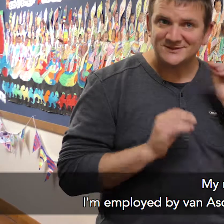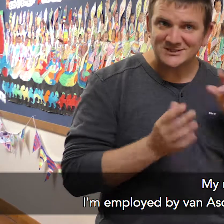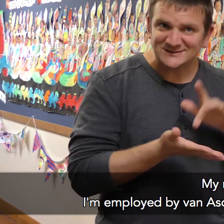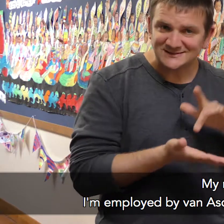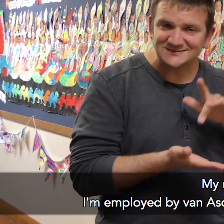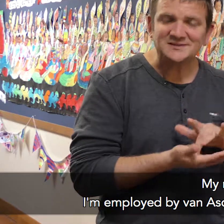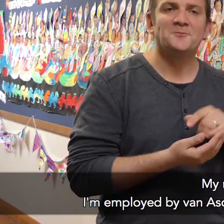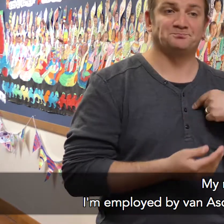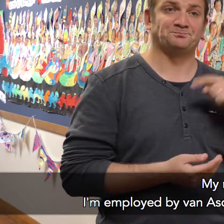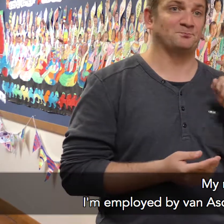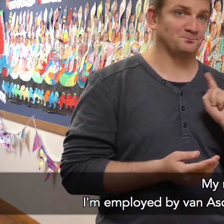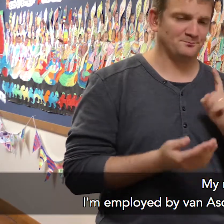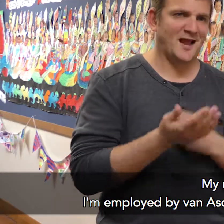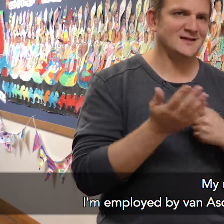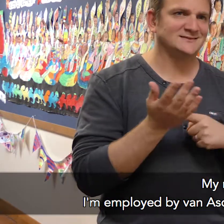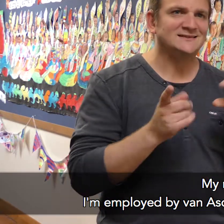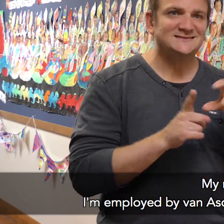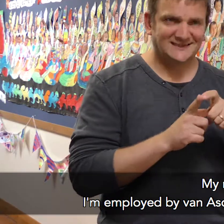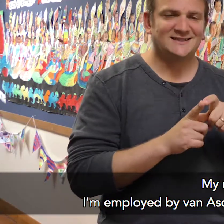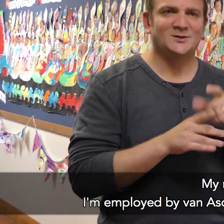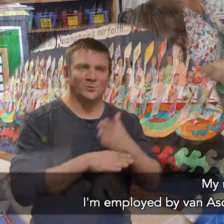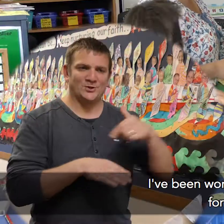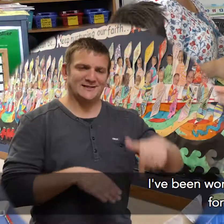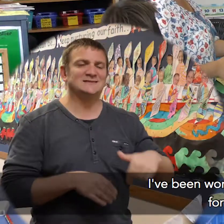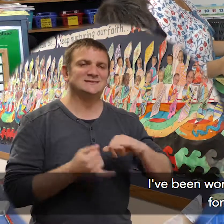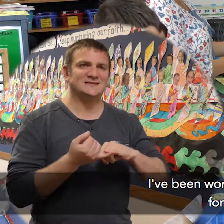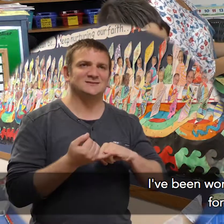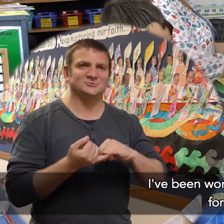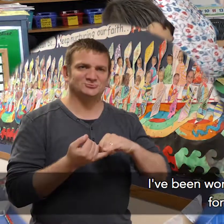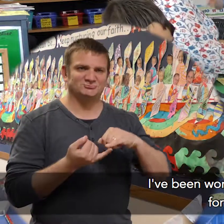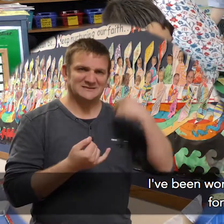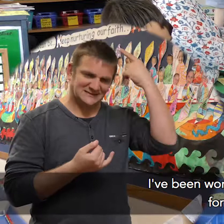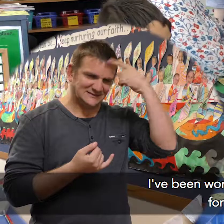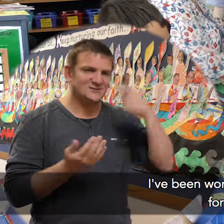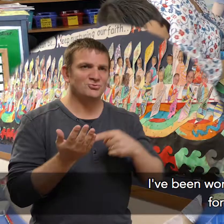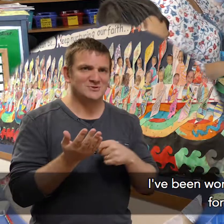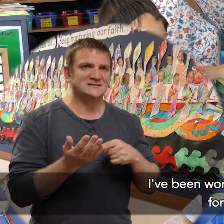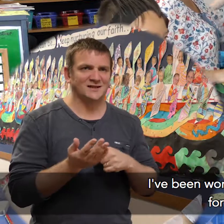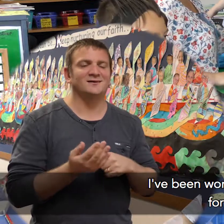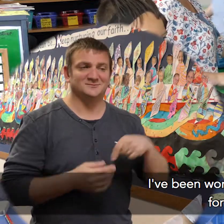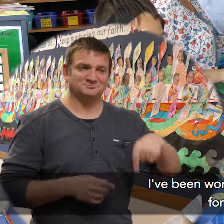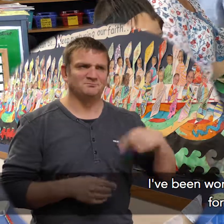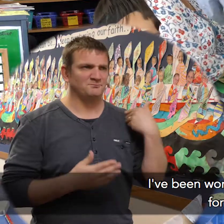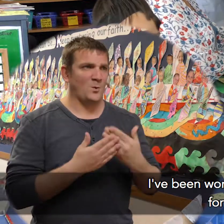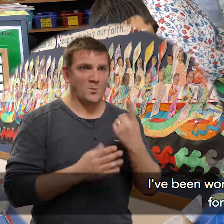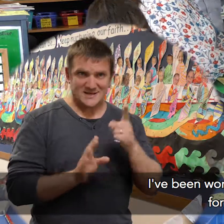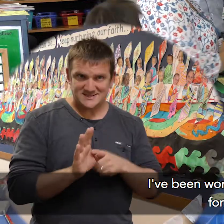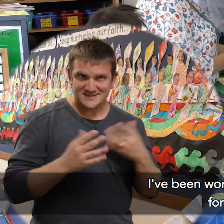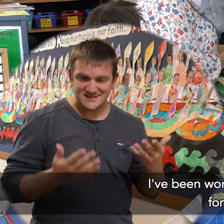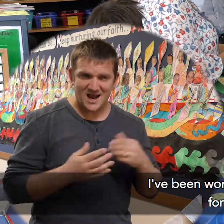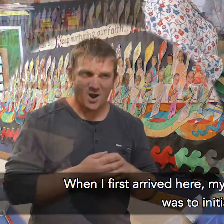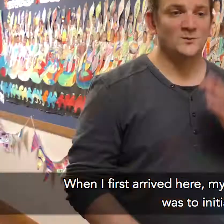I'm employed by Van Asch Deaf Education Centre as an RTD, and I've been working here at St Teresa's for 1 year now.